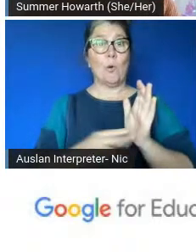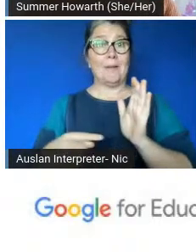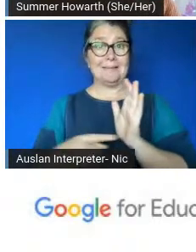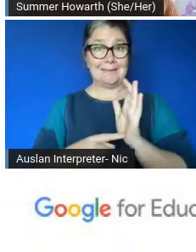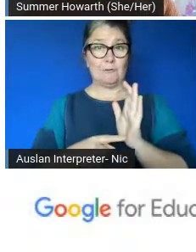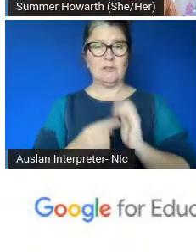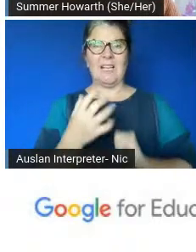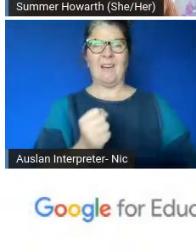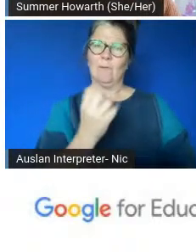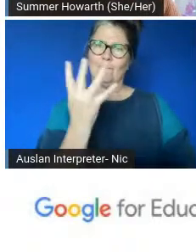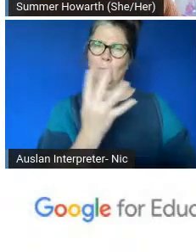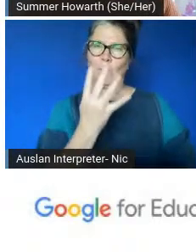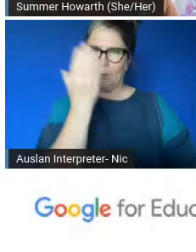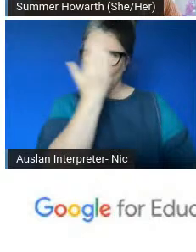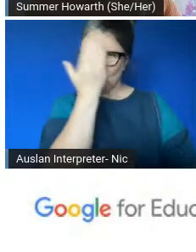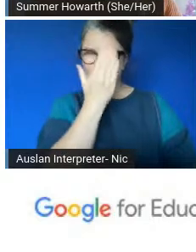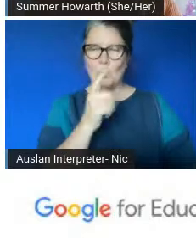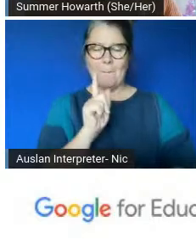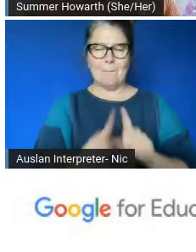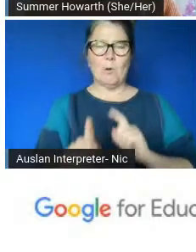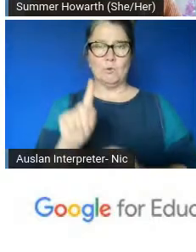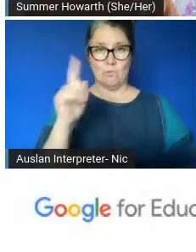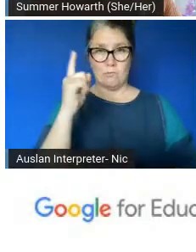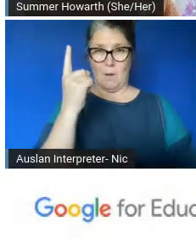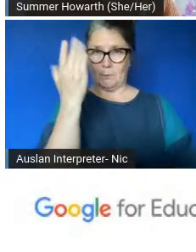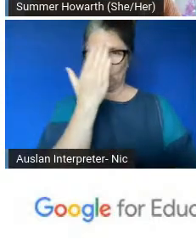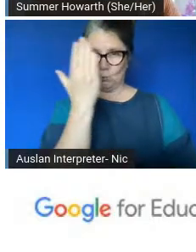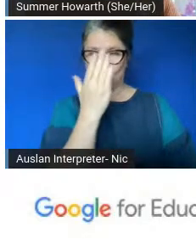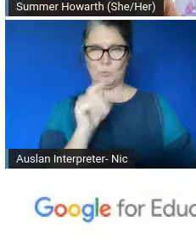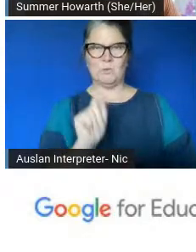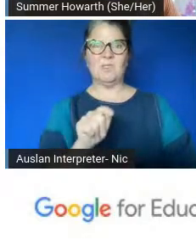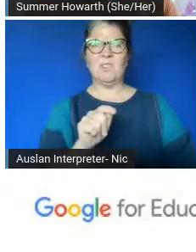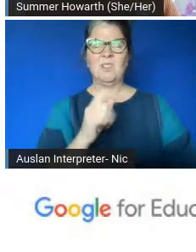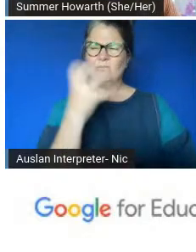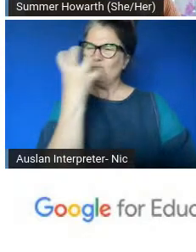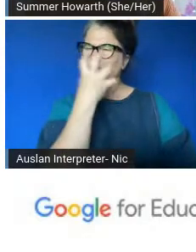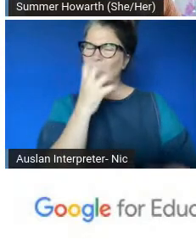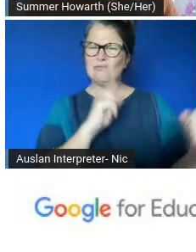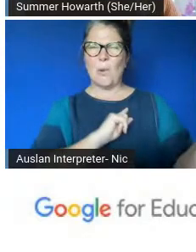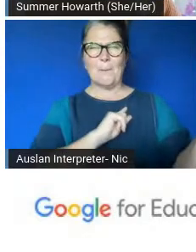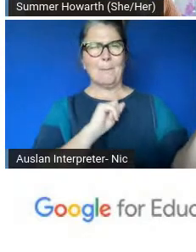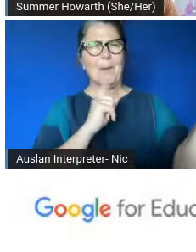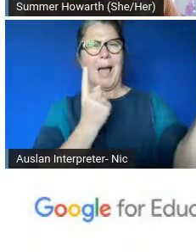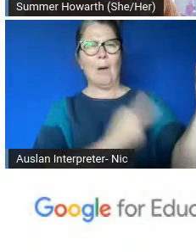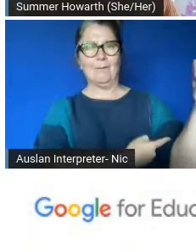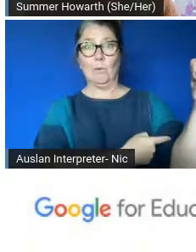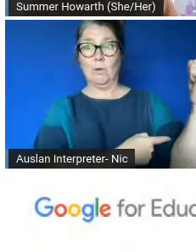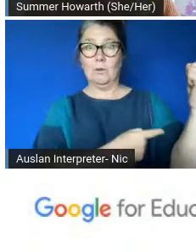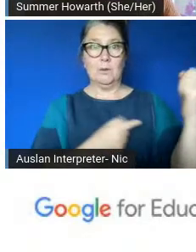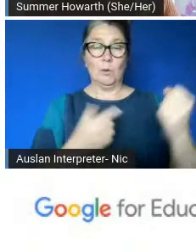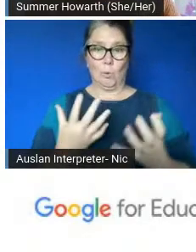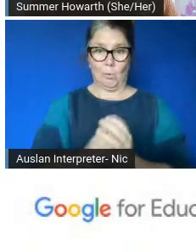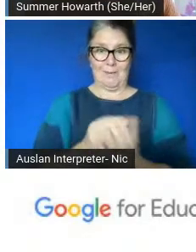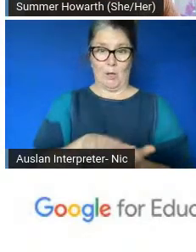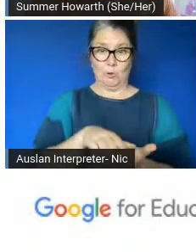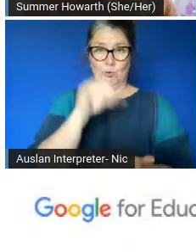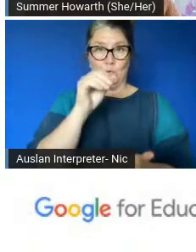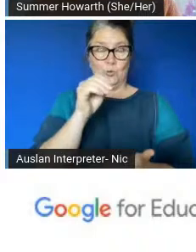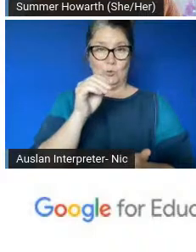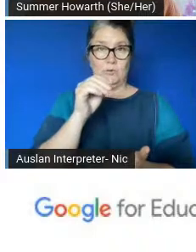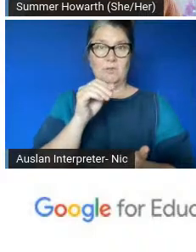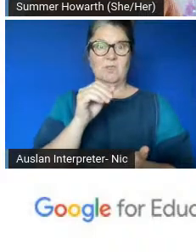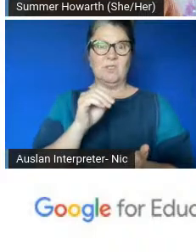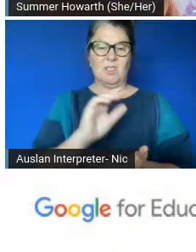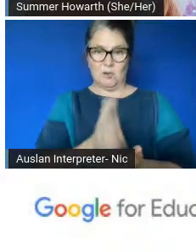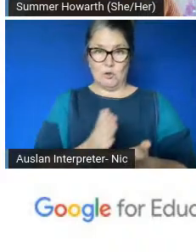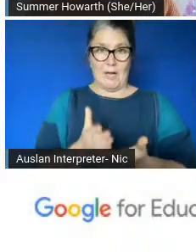primary schools, a couple of middle and high schools, that was so powerful in this student-initiated shared decisions true